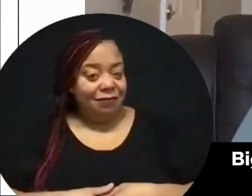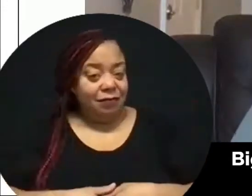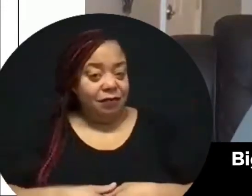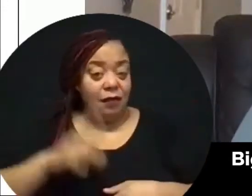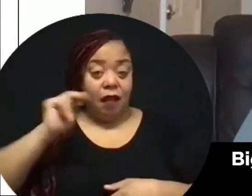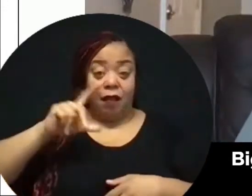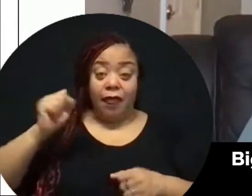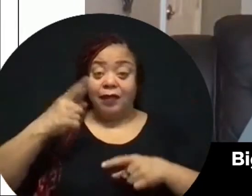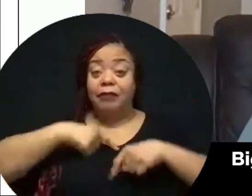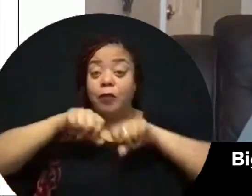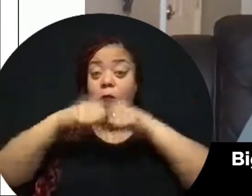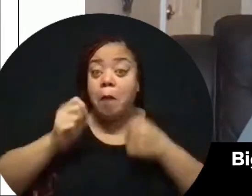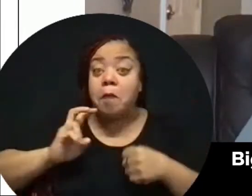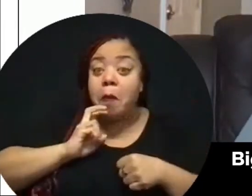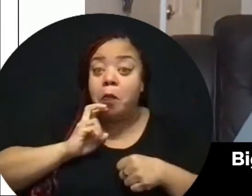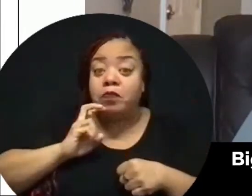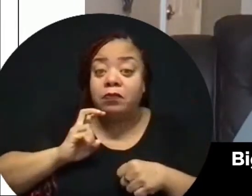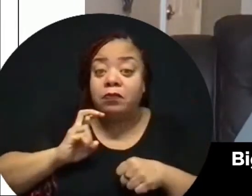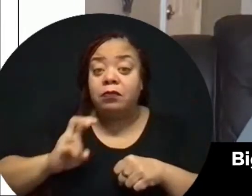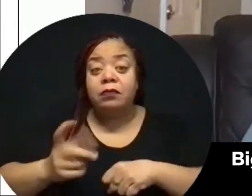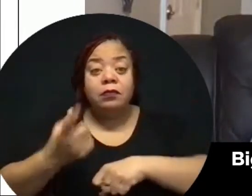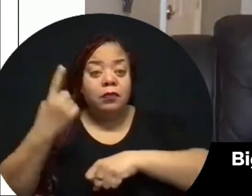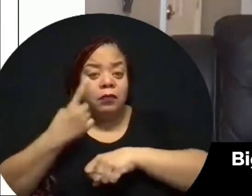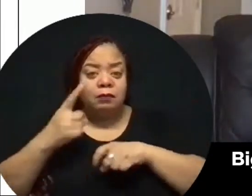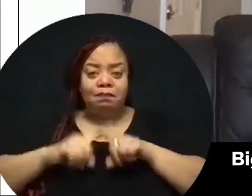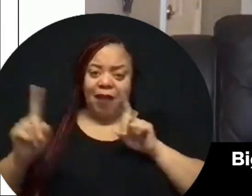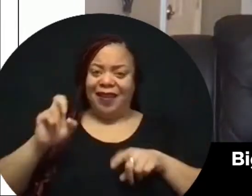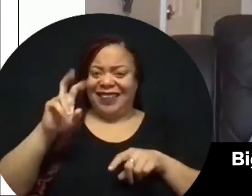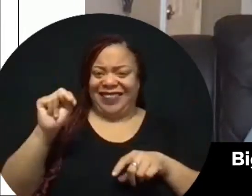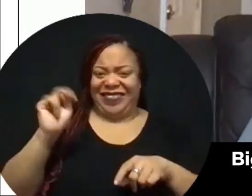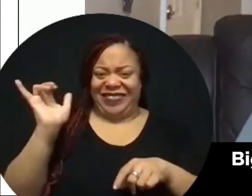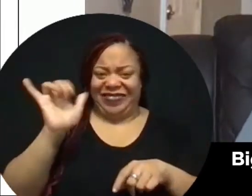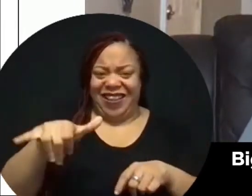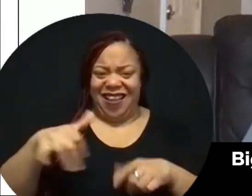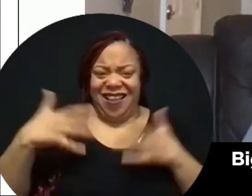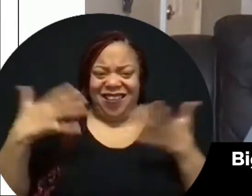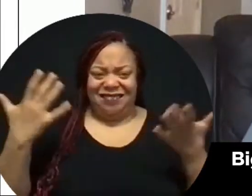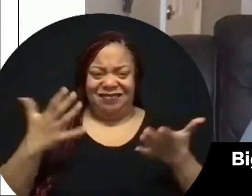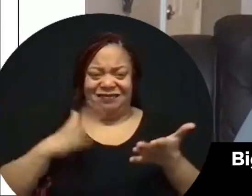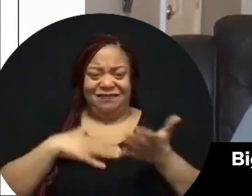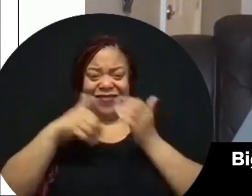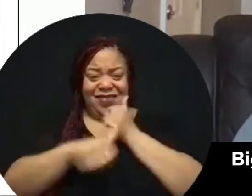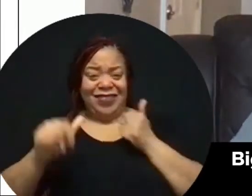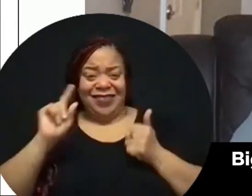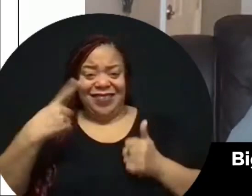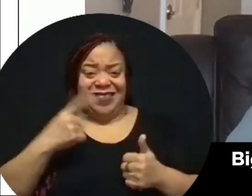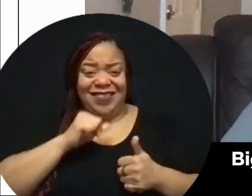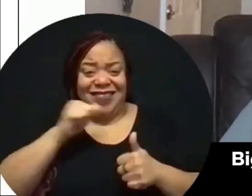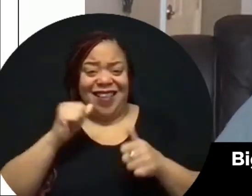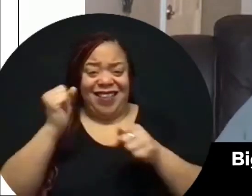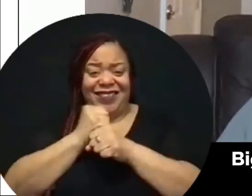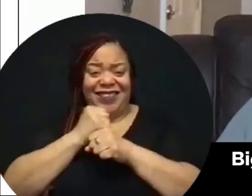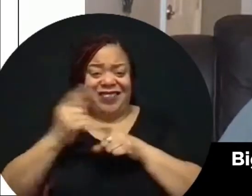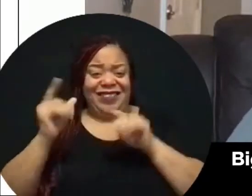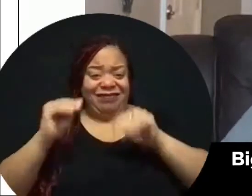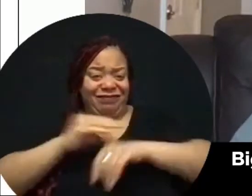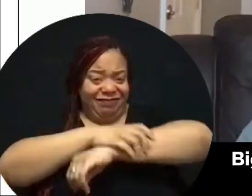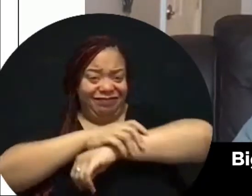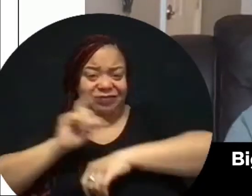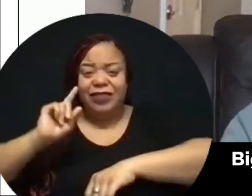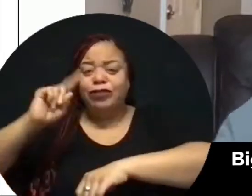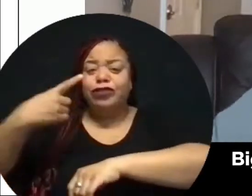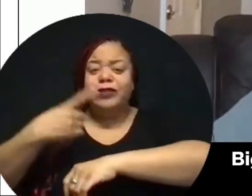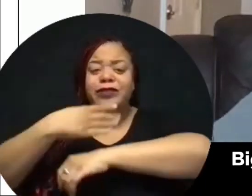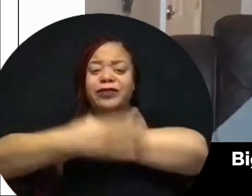And then one of the things is like you mentioned the new Jim Crow, and the thing is I always want to emphasize that the new Jim Crow isn't